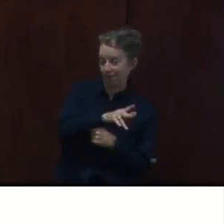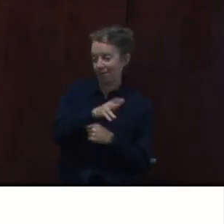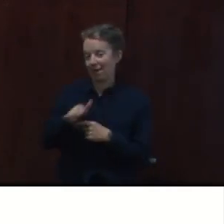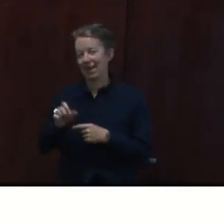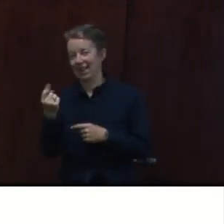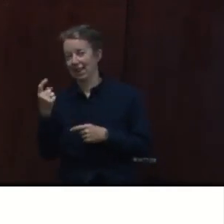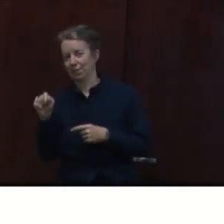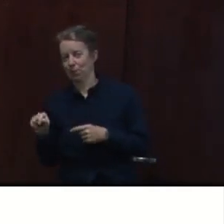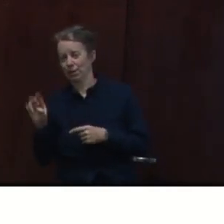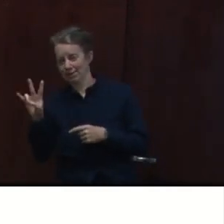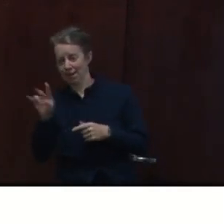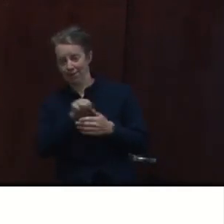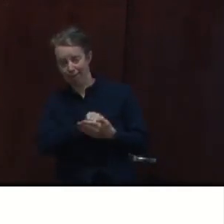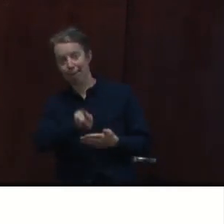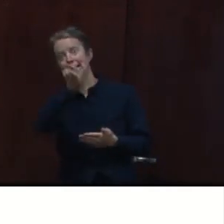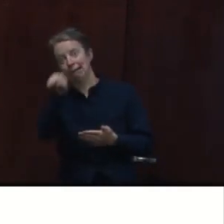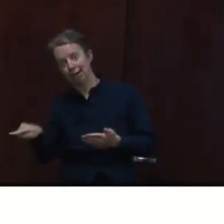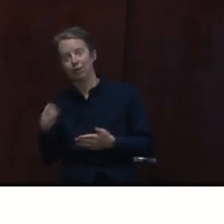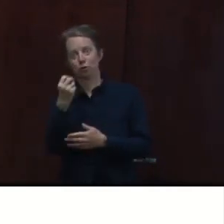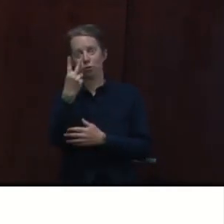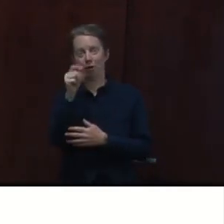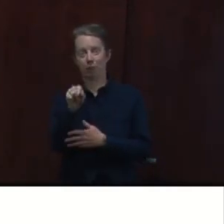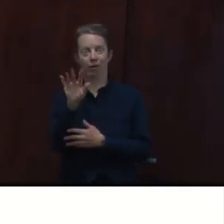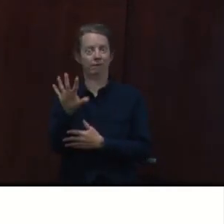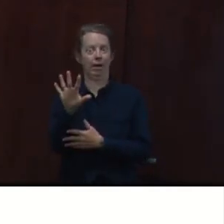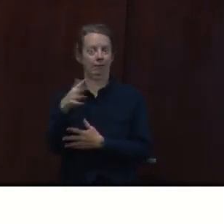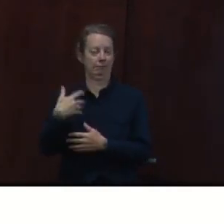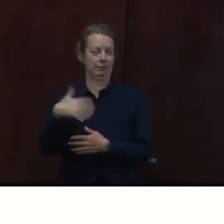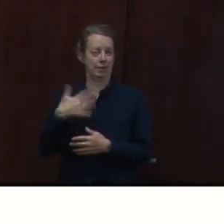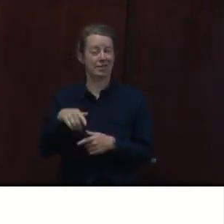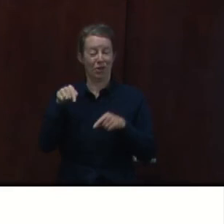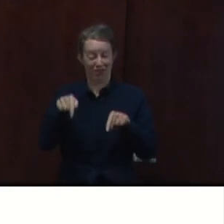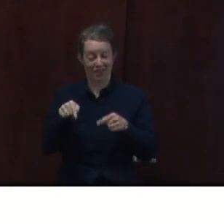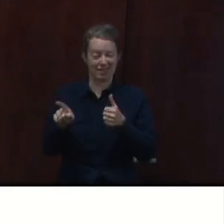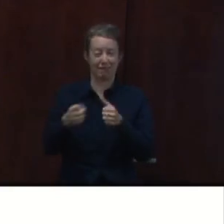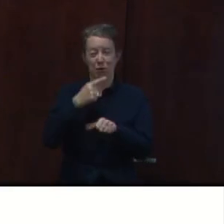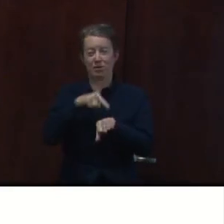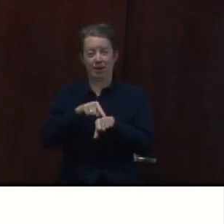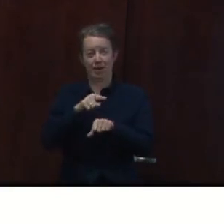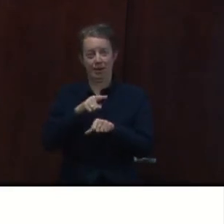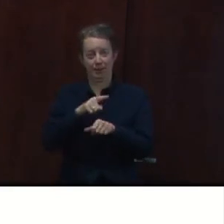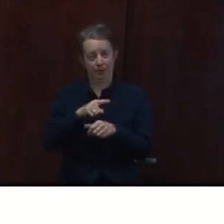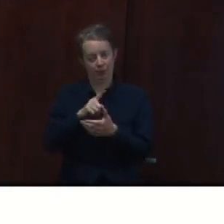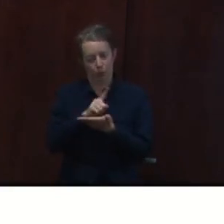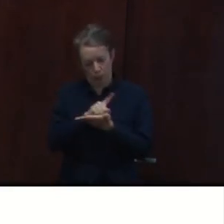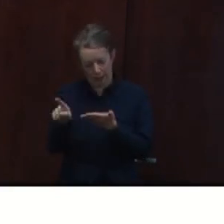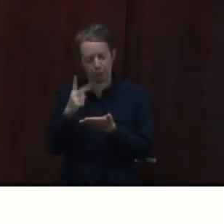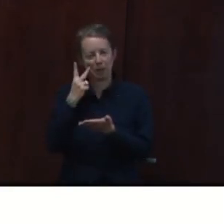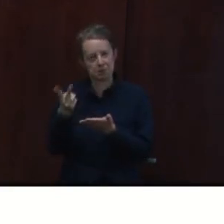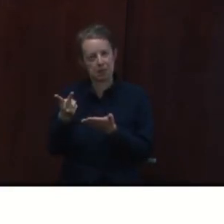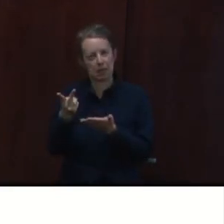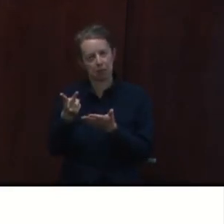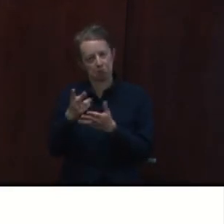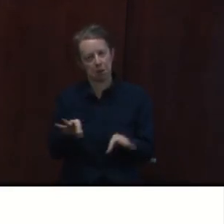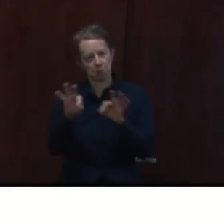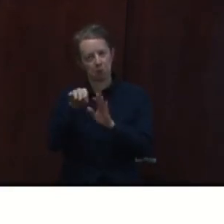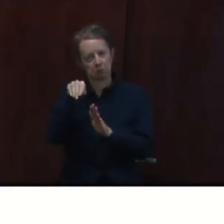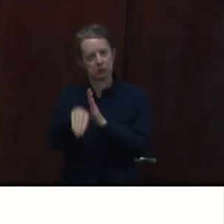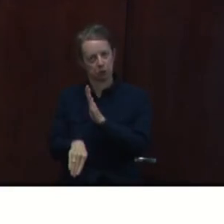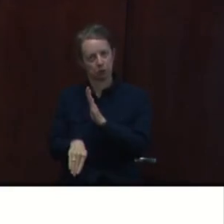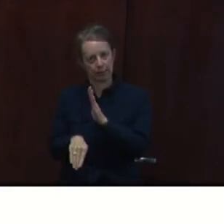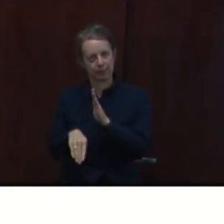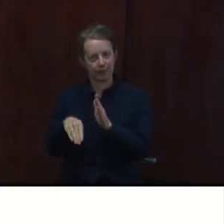gotten as high as 12.5. So this is the first week-to-week change where we've seen a significant decrease in the percent positivity.